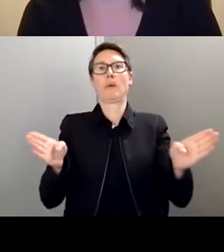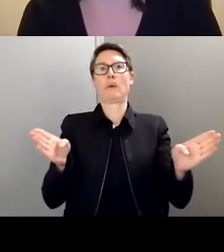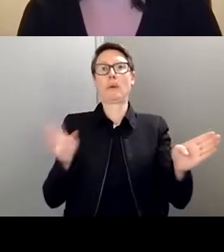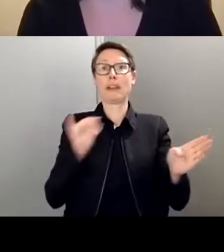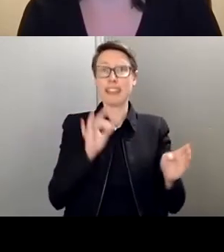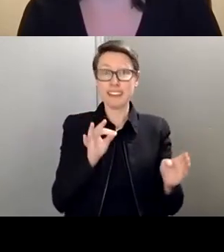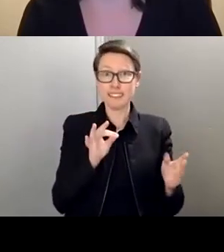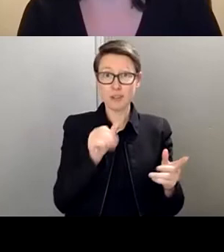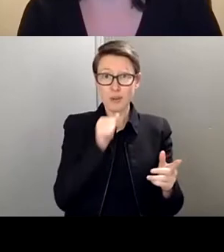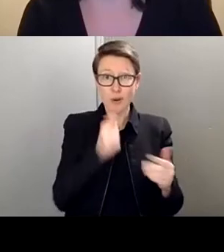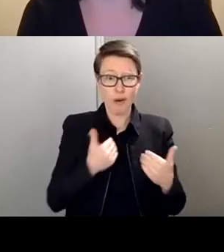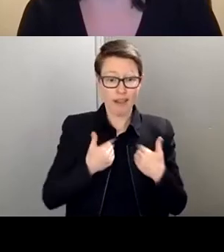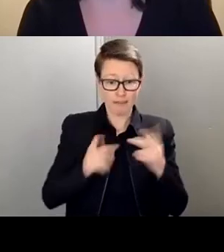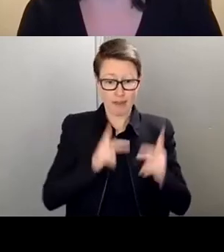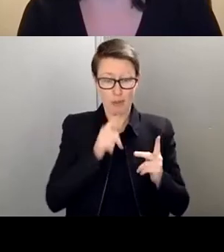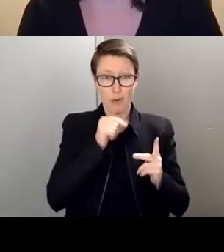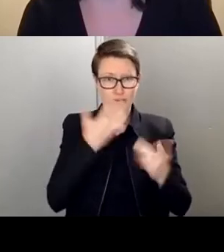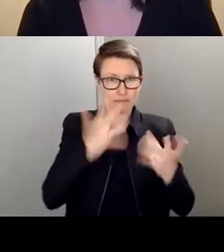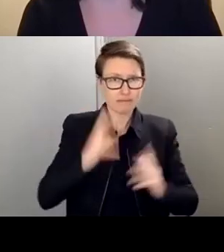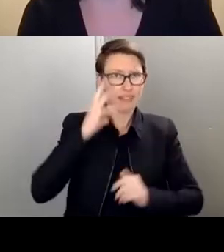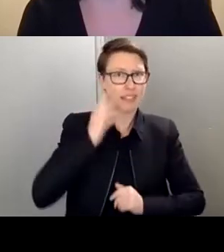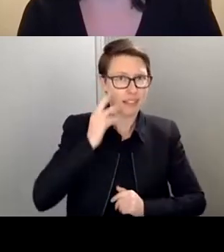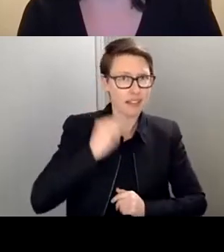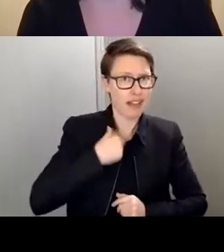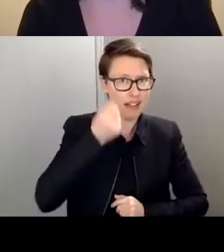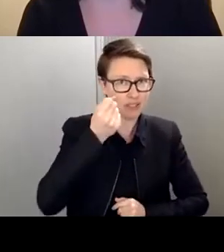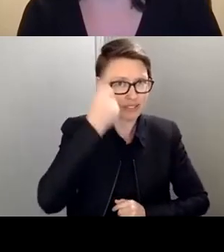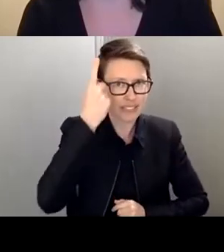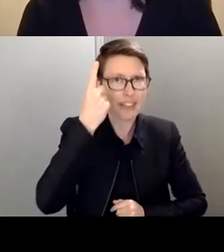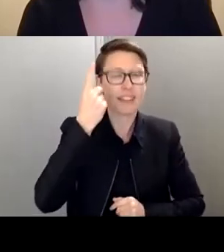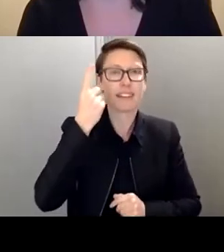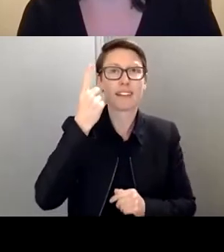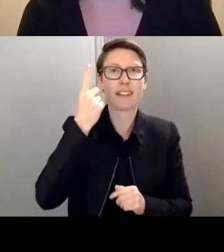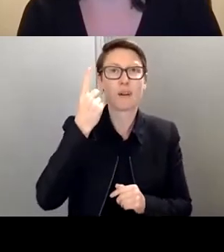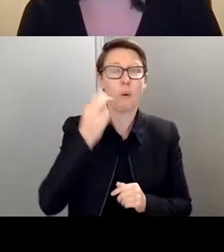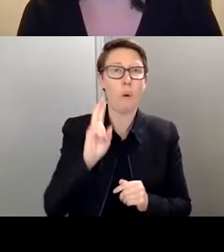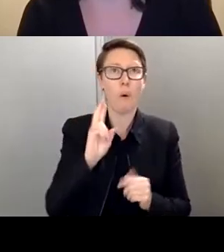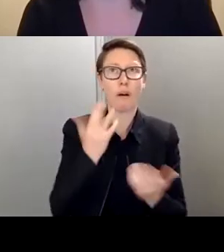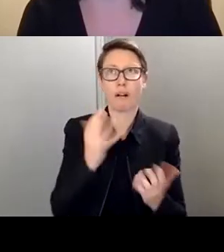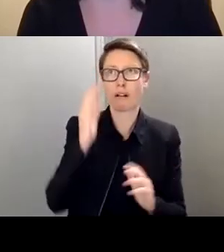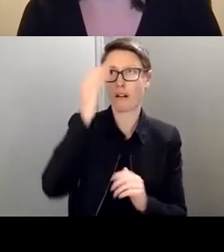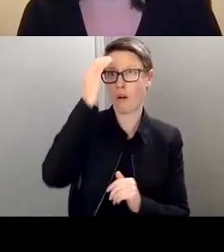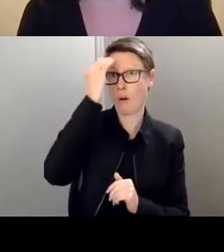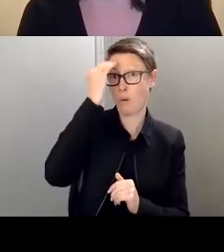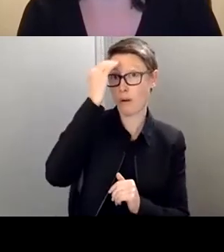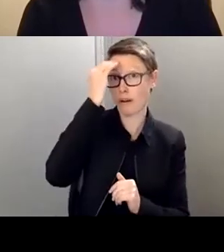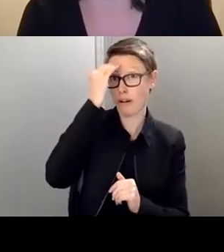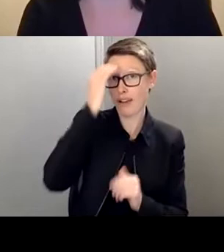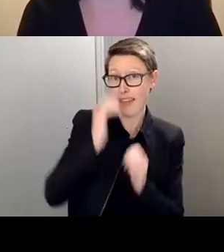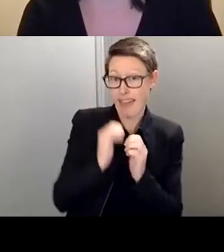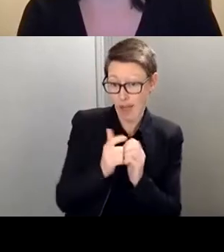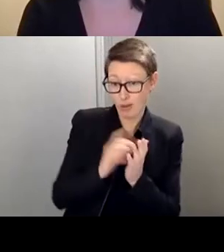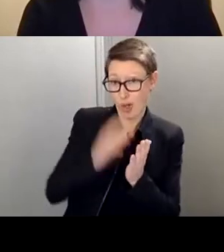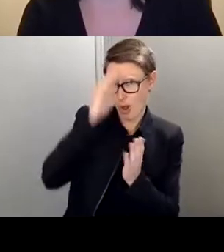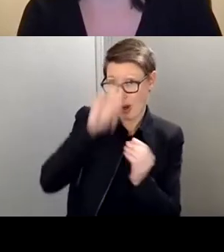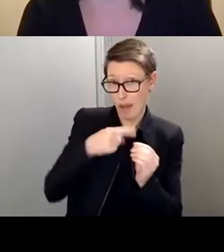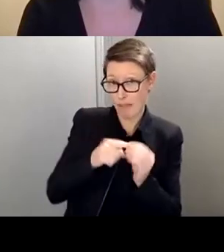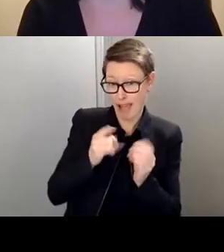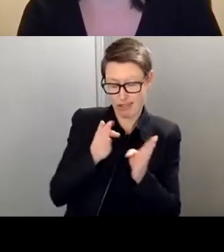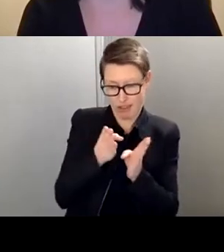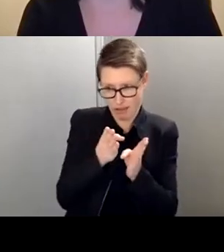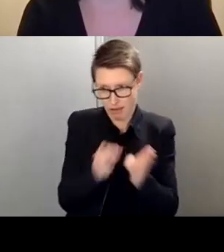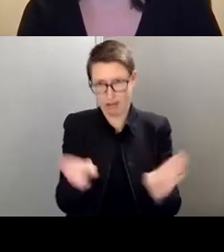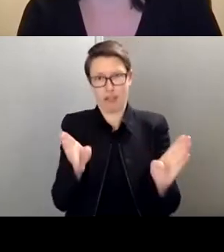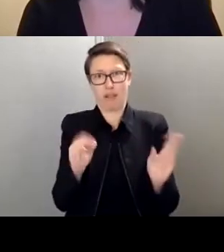or have an awareness or a way to learn about it, it's very difficult to get